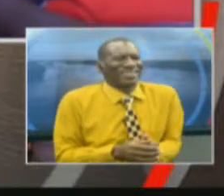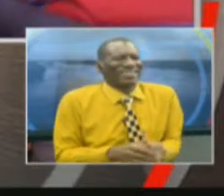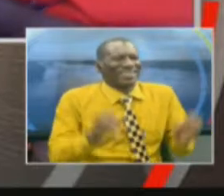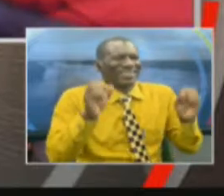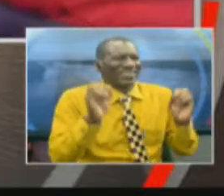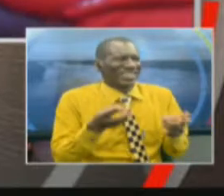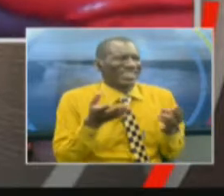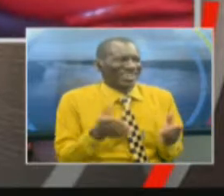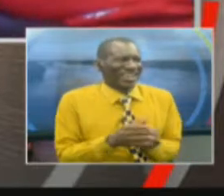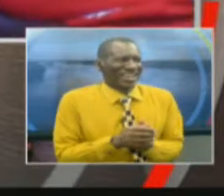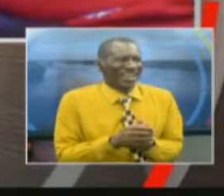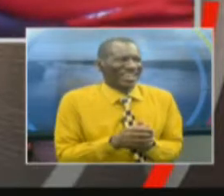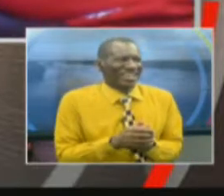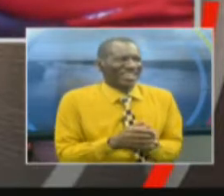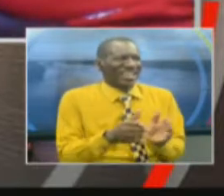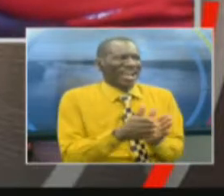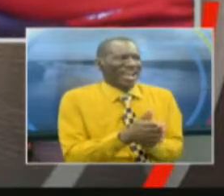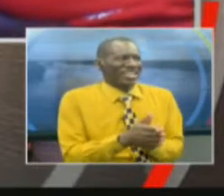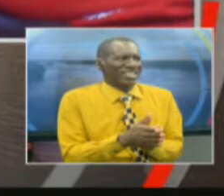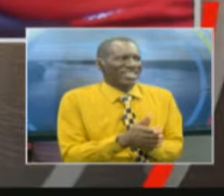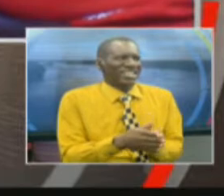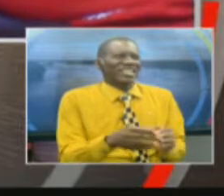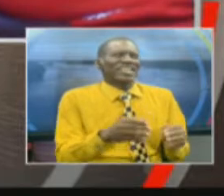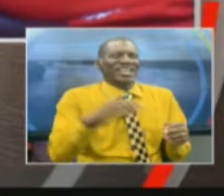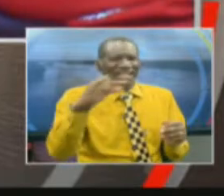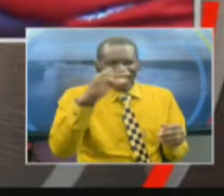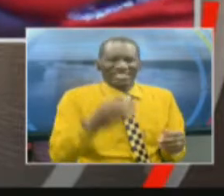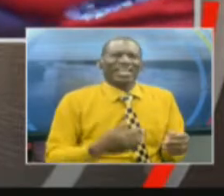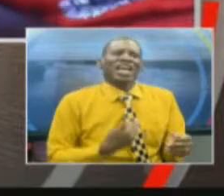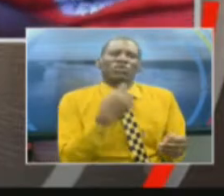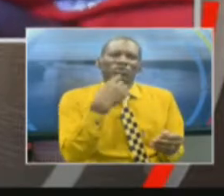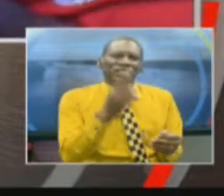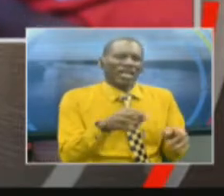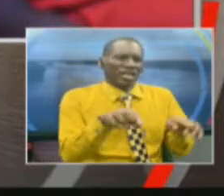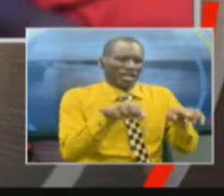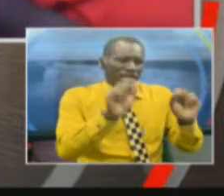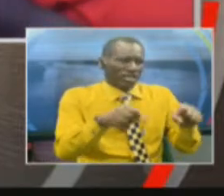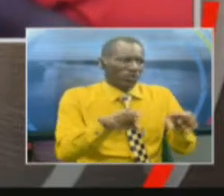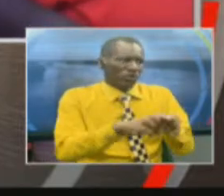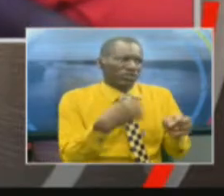I love your story. And maybe let me also say, yes. Let me also say,